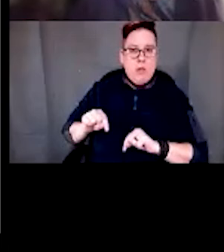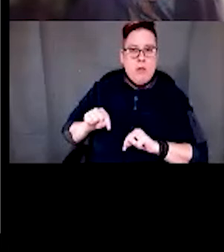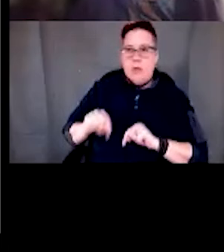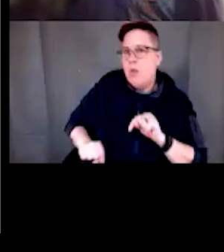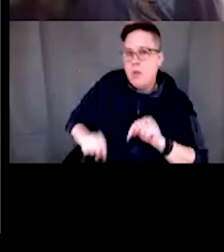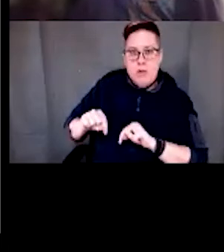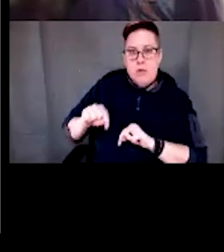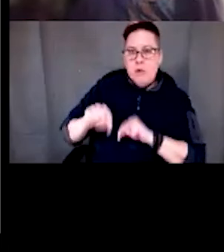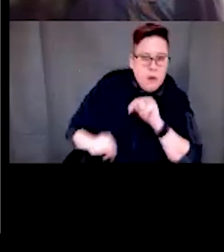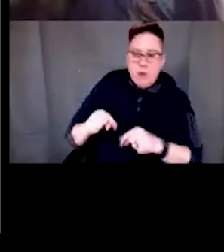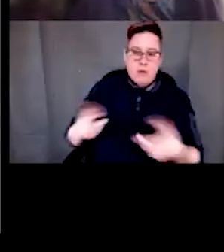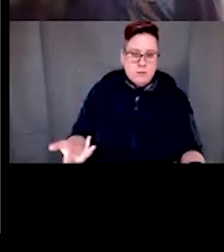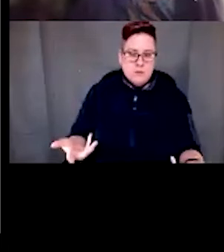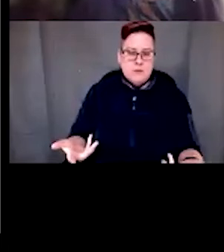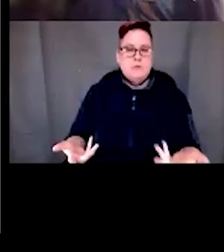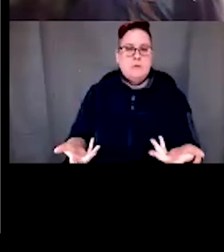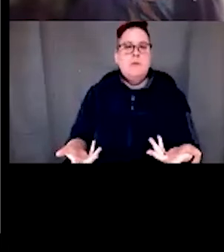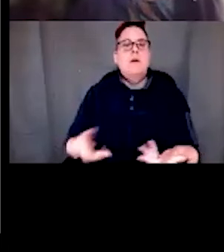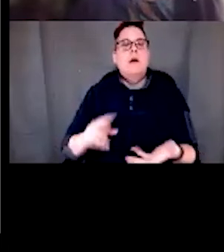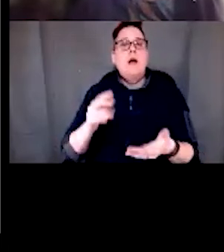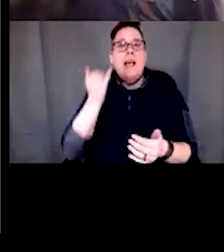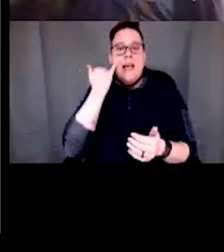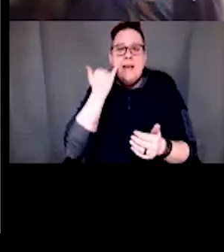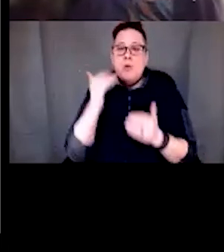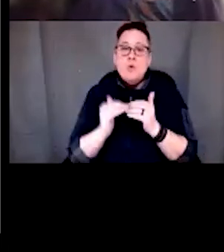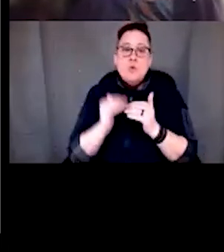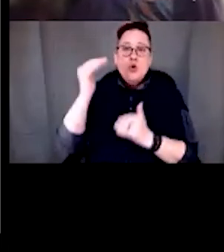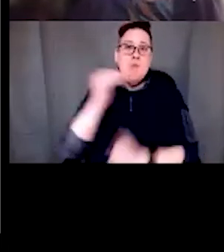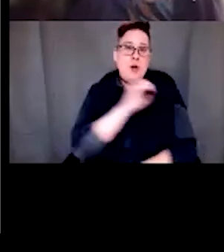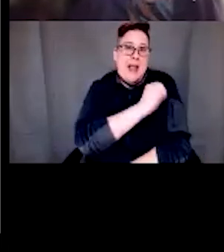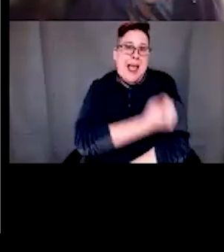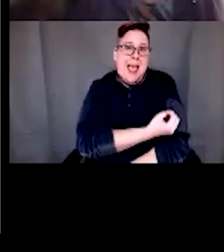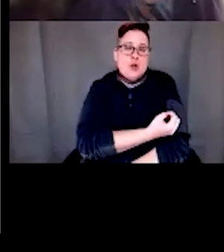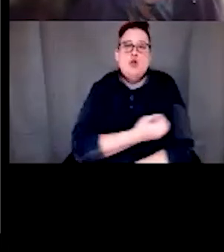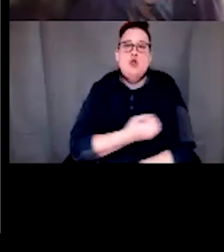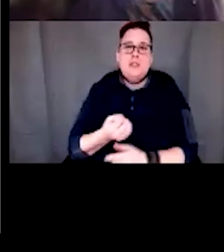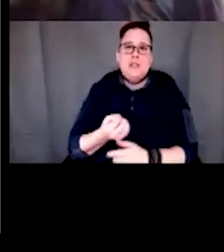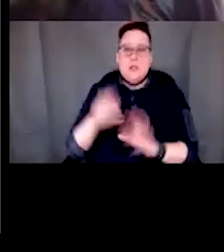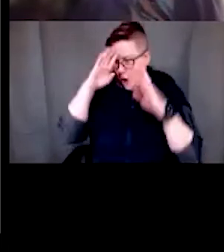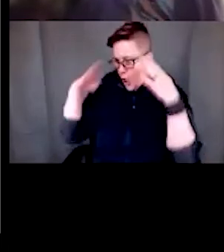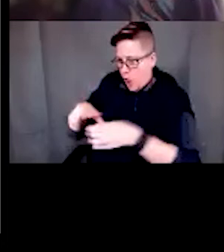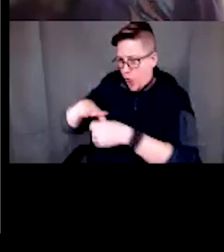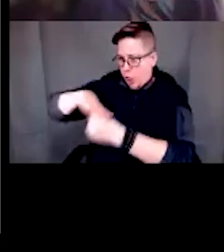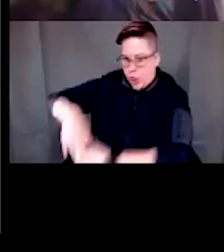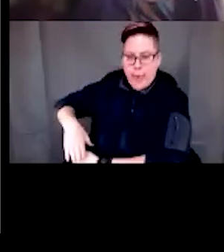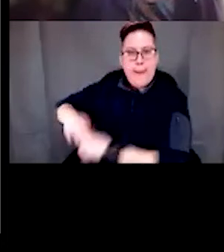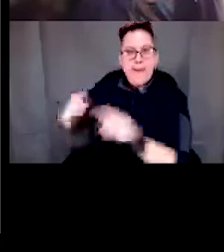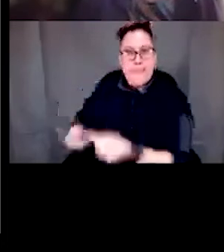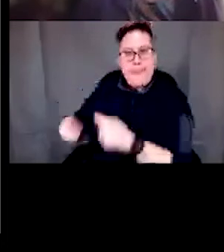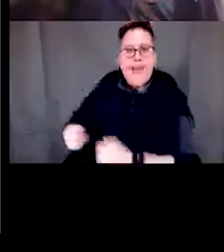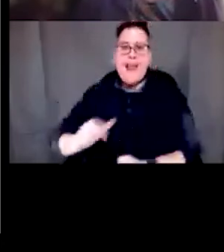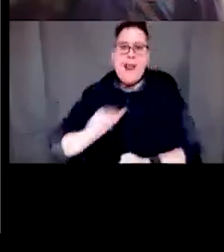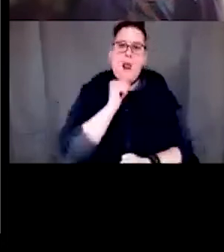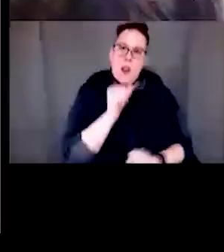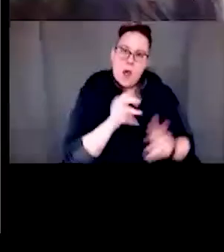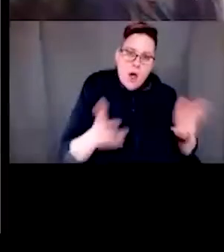being a crippling situation. So too much life energy is going into suppressing the pain and not enough to promoting